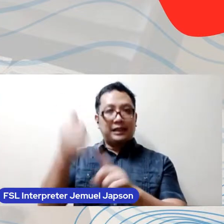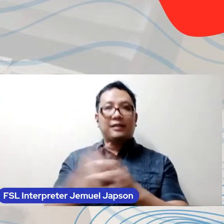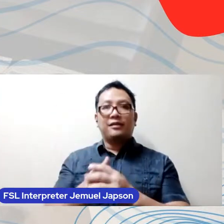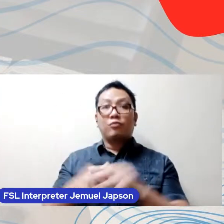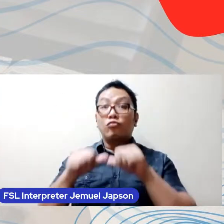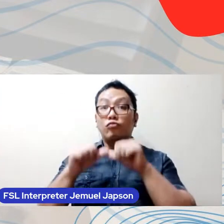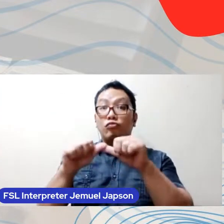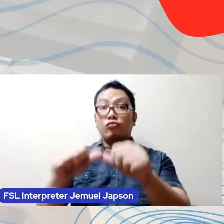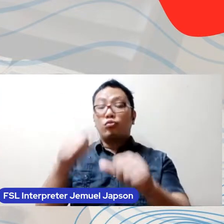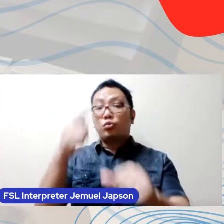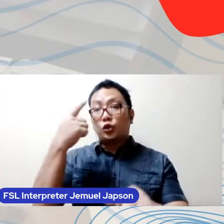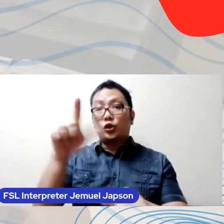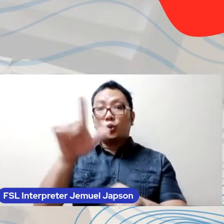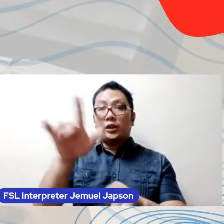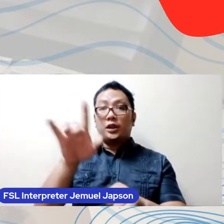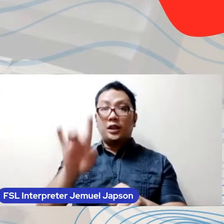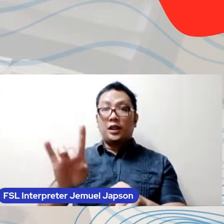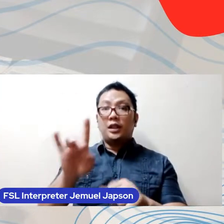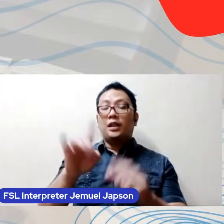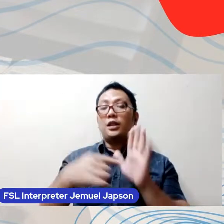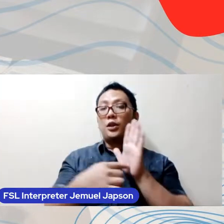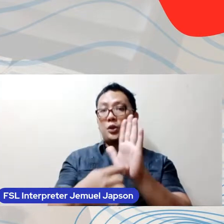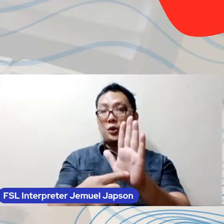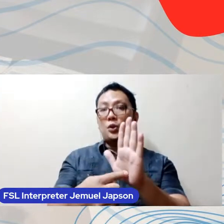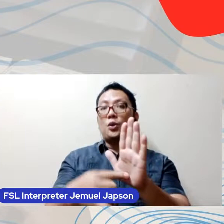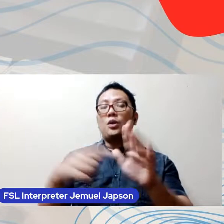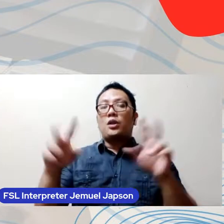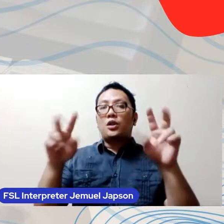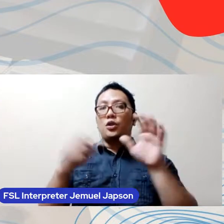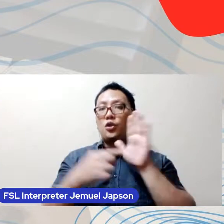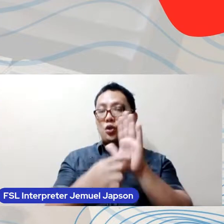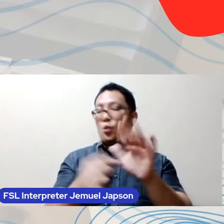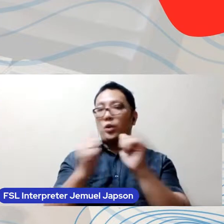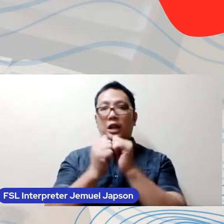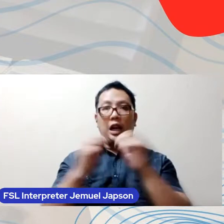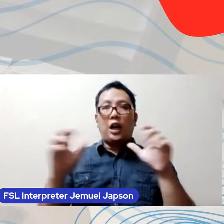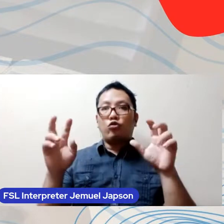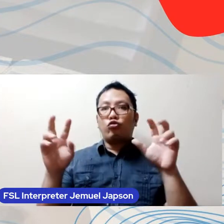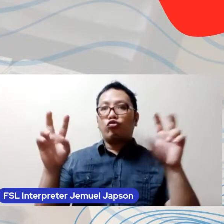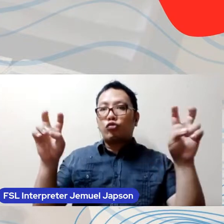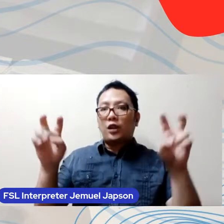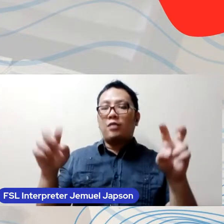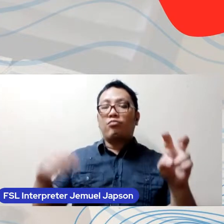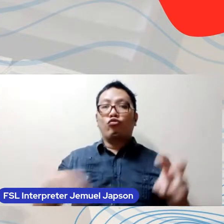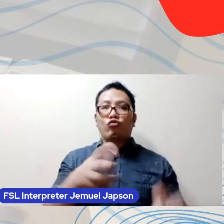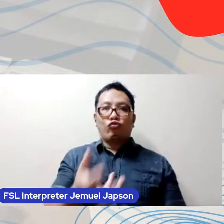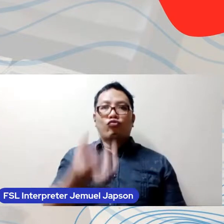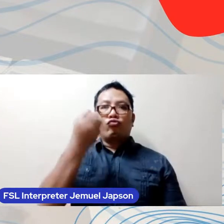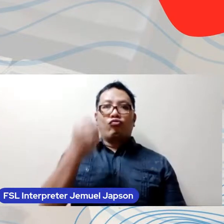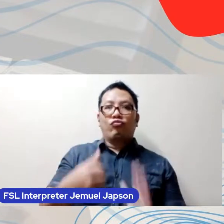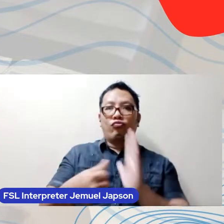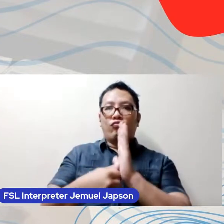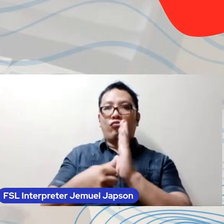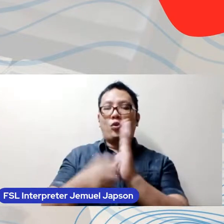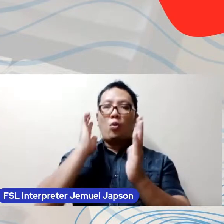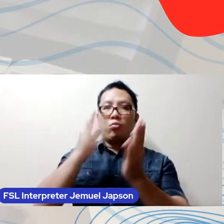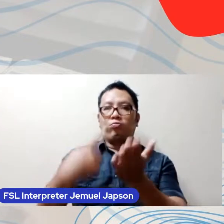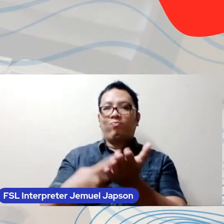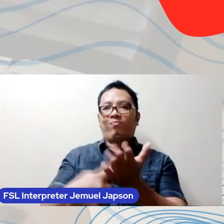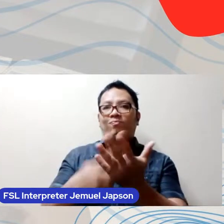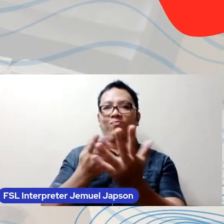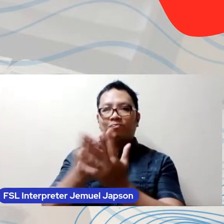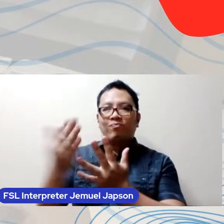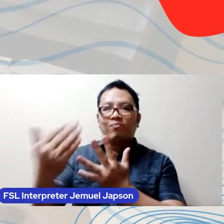the 28th episode of the Ang Show ng Walang Title pero hashtag sa atin ang eleksyon, we will be tackling a transparency